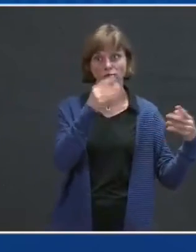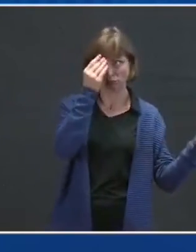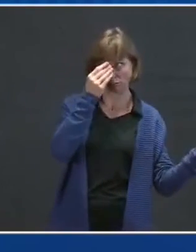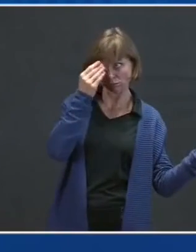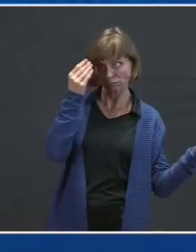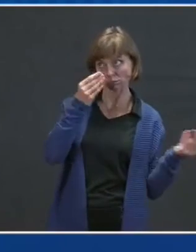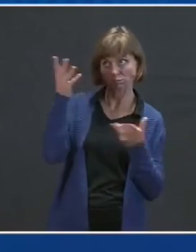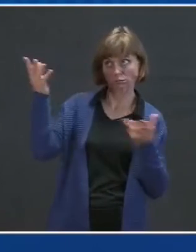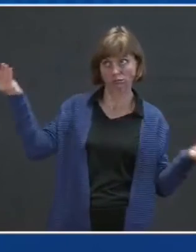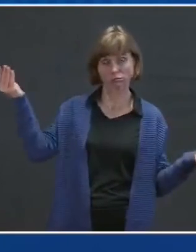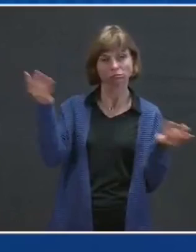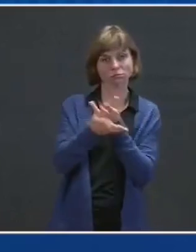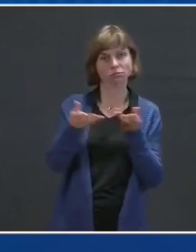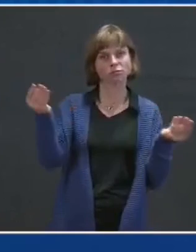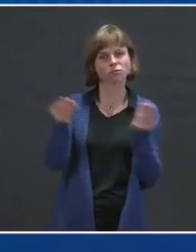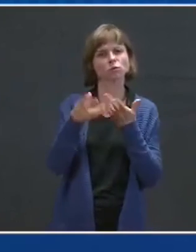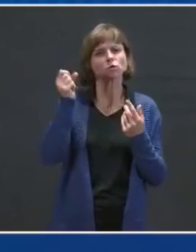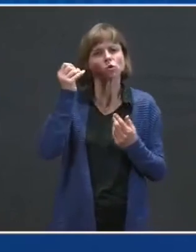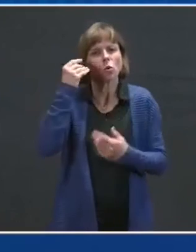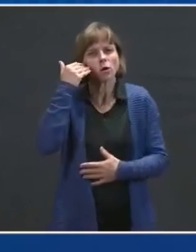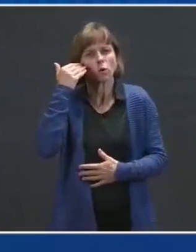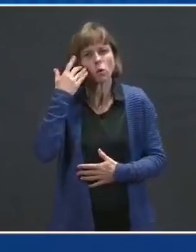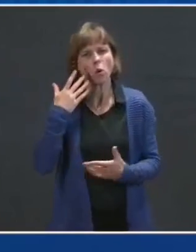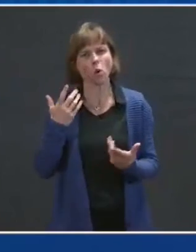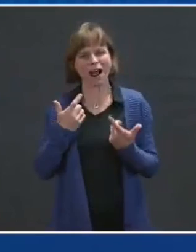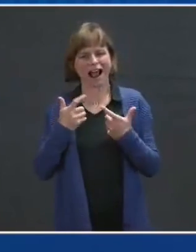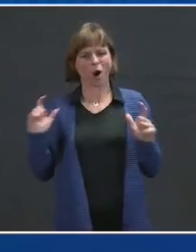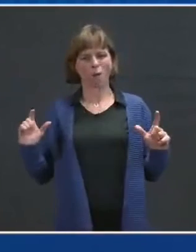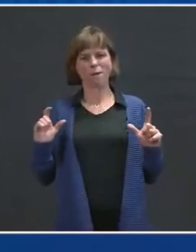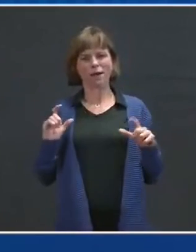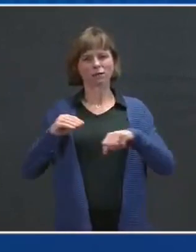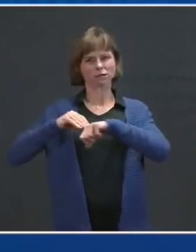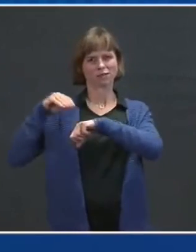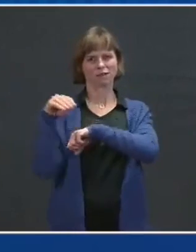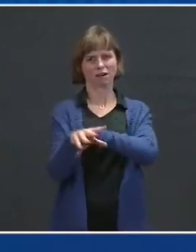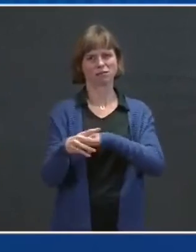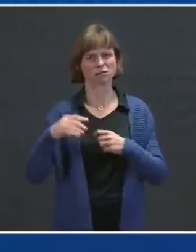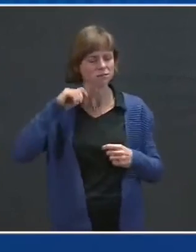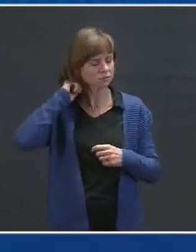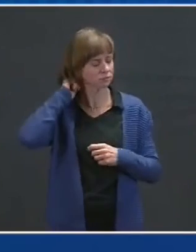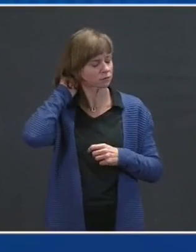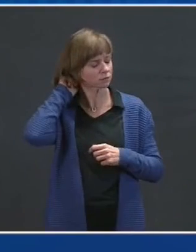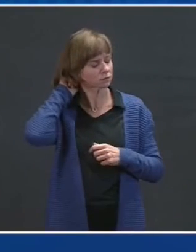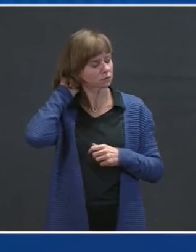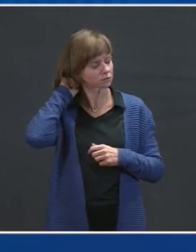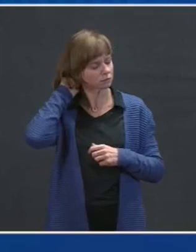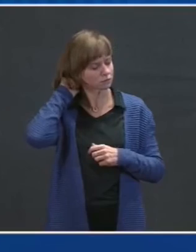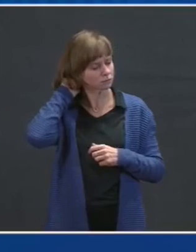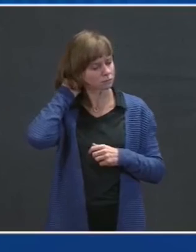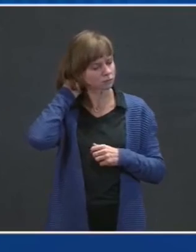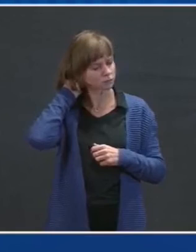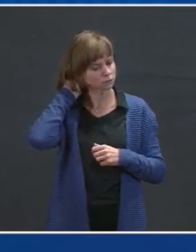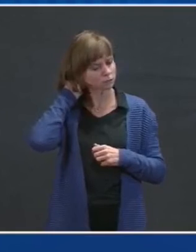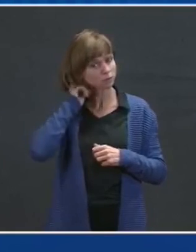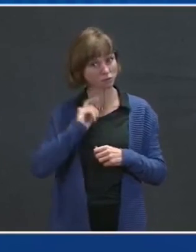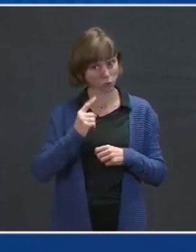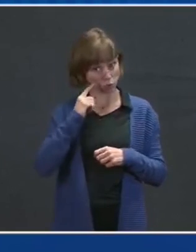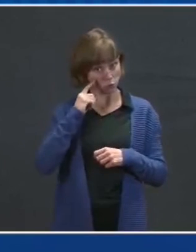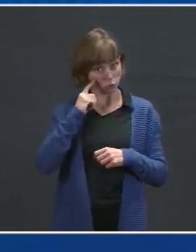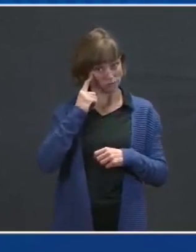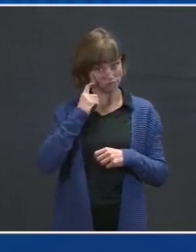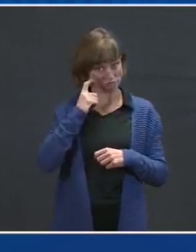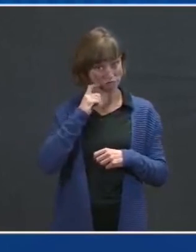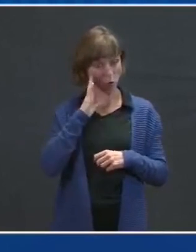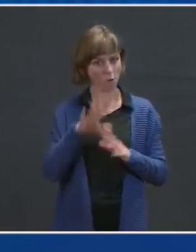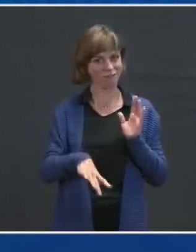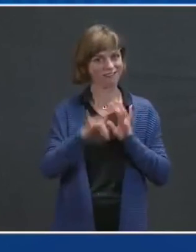what occurred. Can you do one more question? Go ahead. Do you believe you'll find additional U.S. agencies and private companies that have